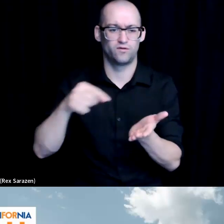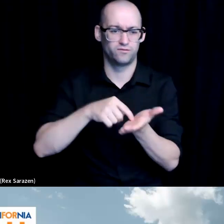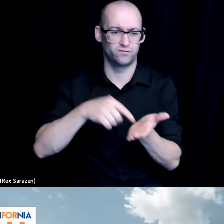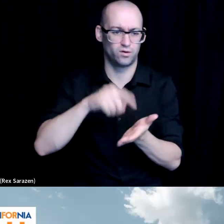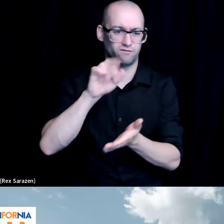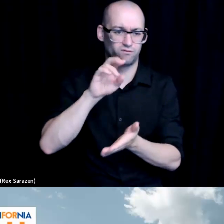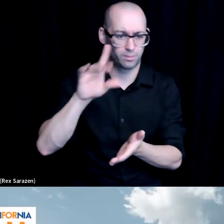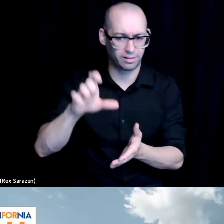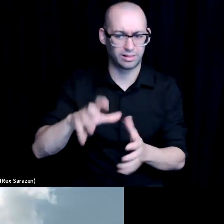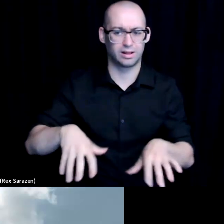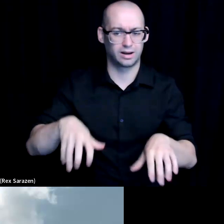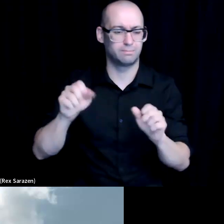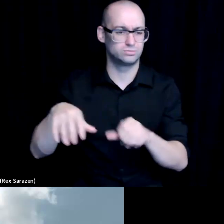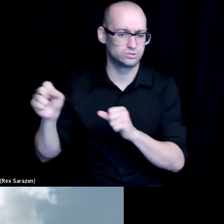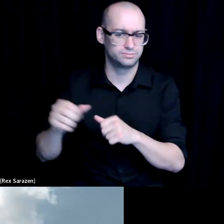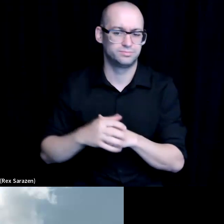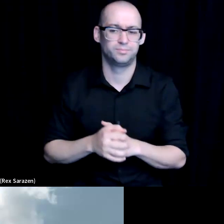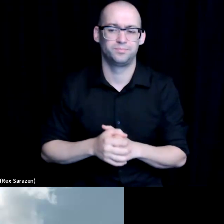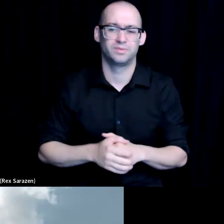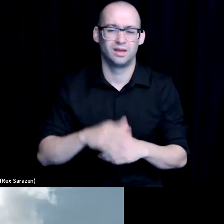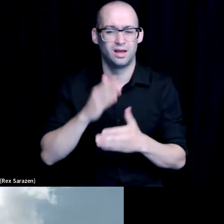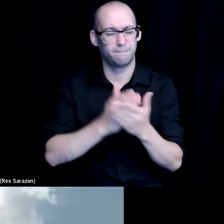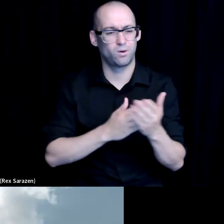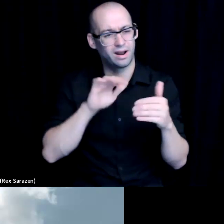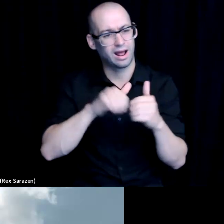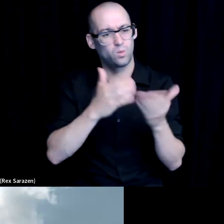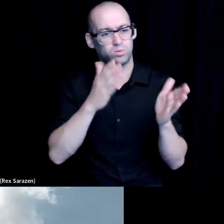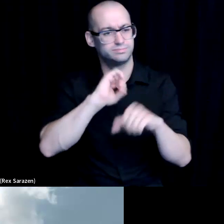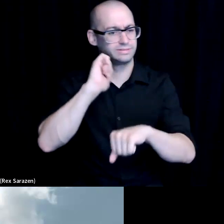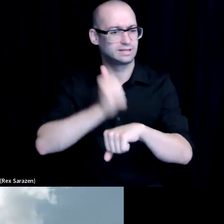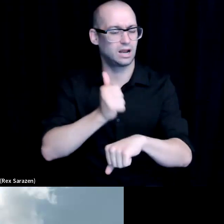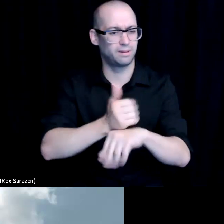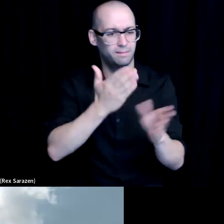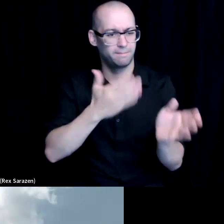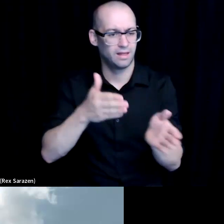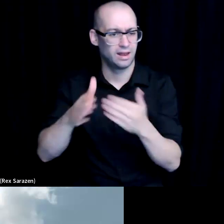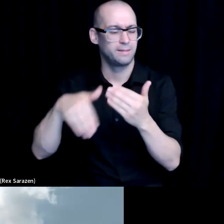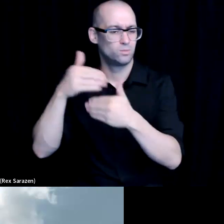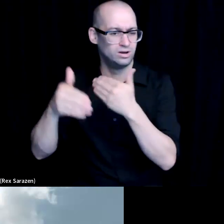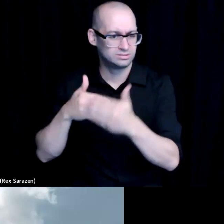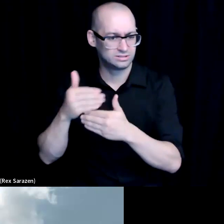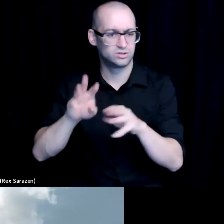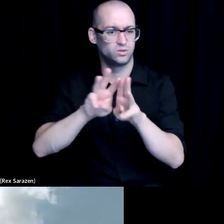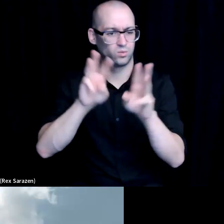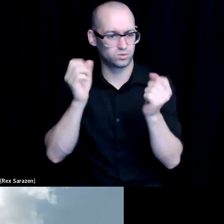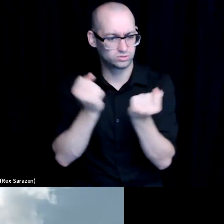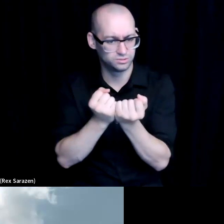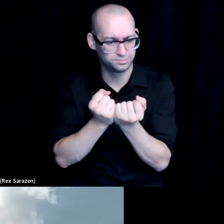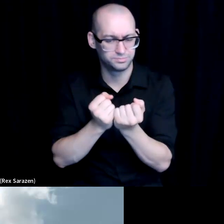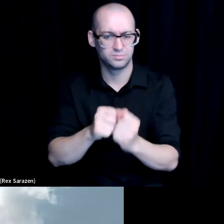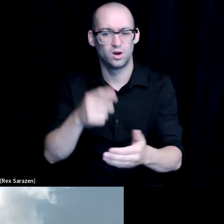that we've structured the digital equity planning process and the work groups are what